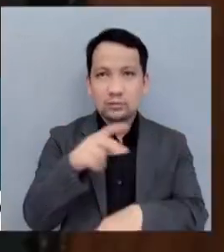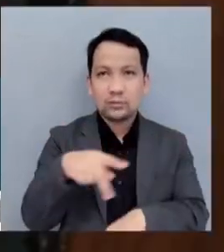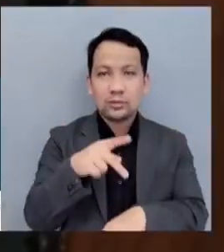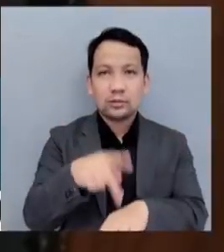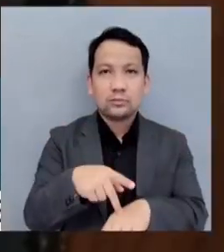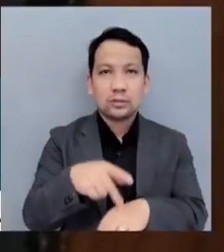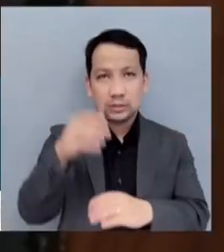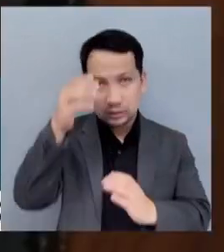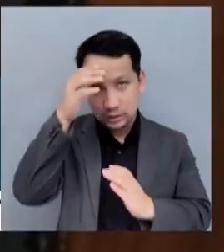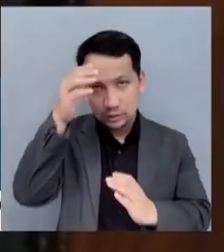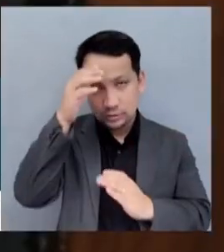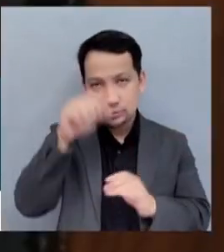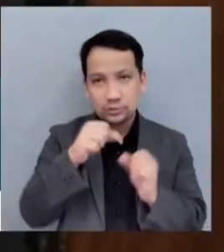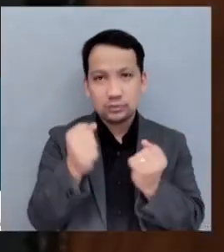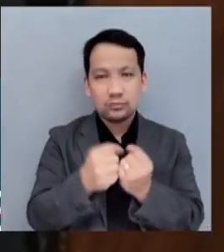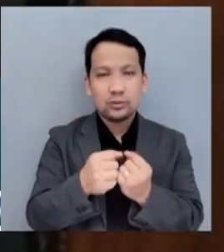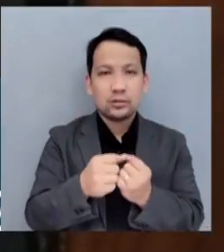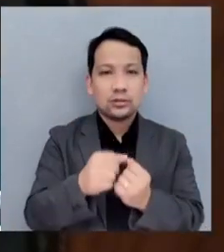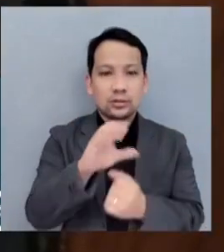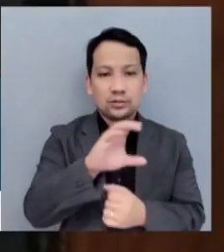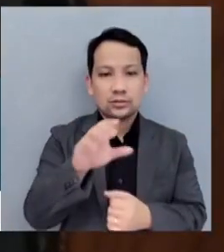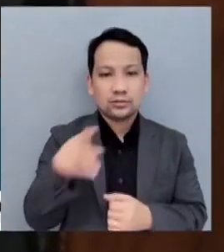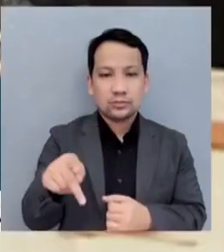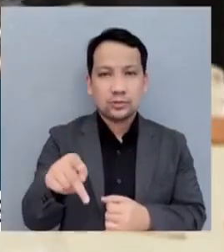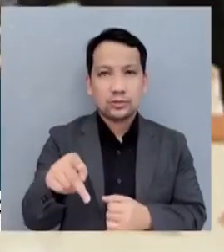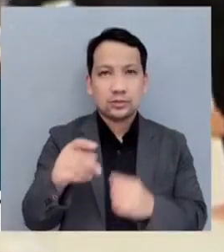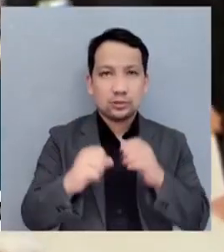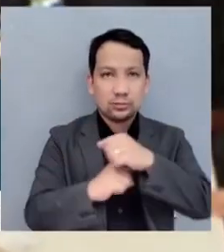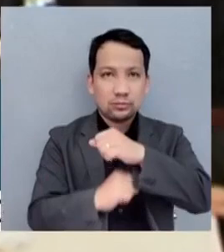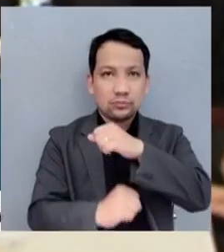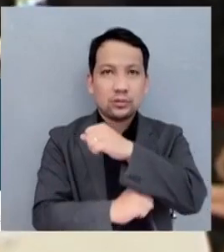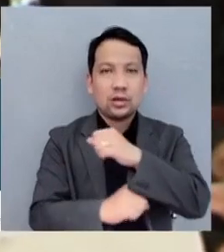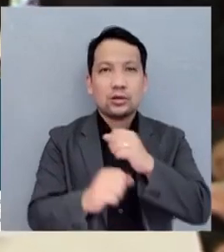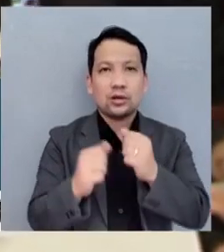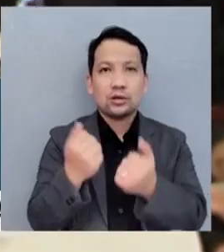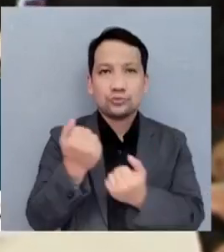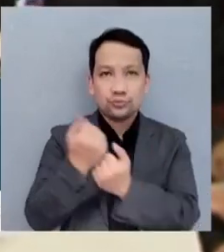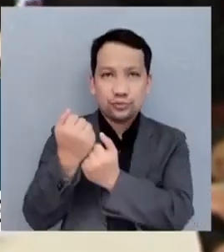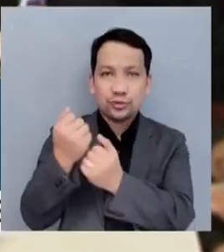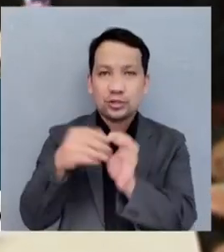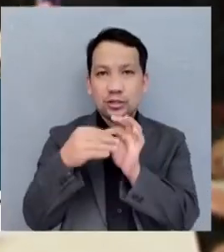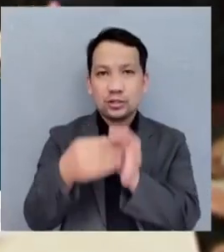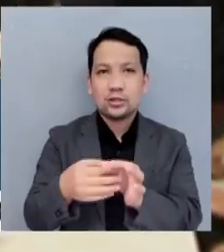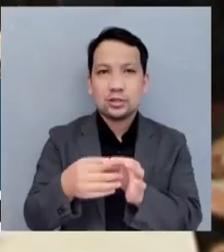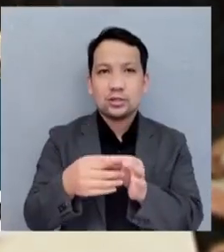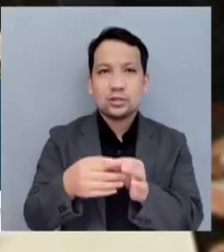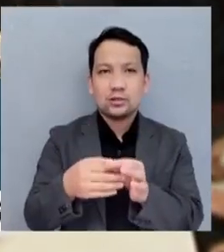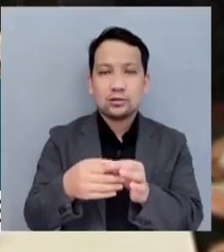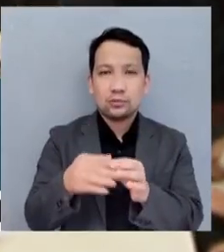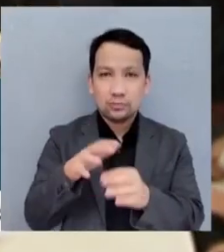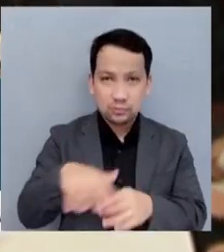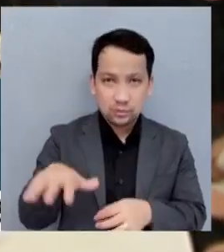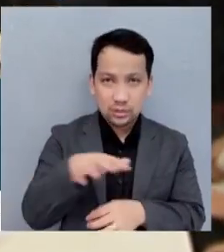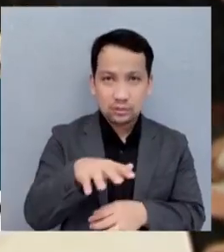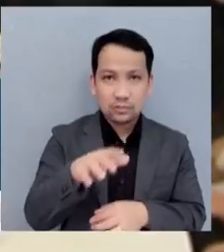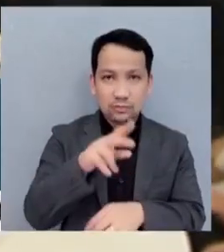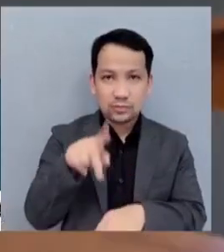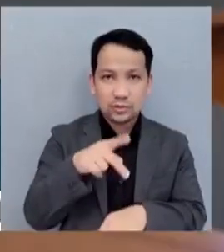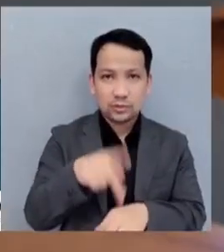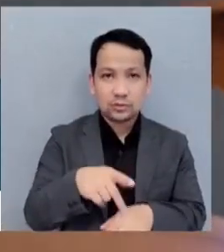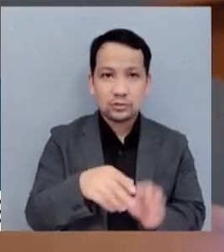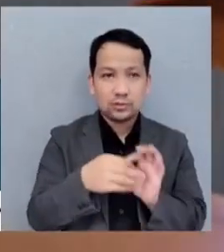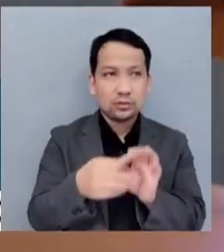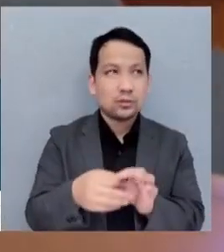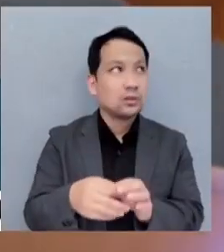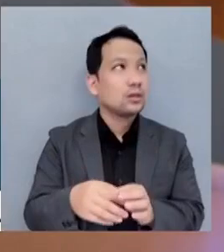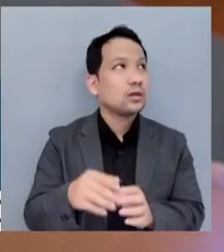Society and the Cultural Center of the Philippines Foundation. He started his diplomatic career as Philippine ambassador to the United States